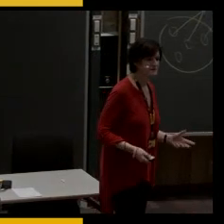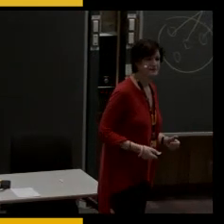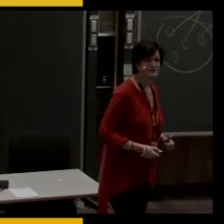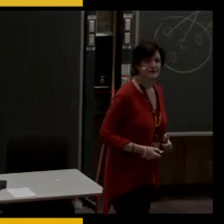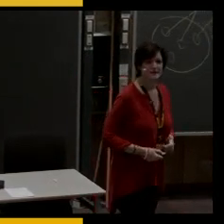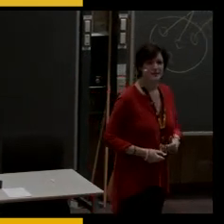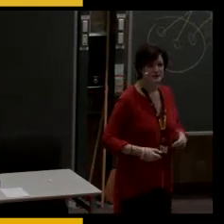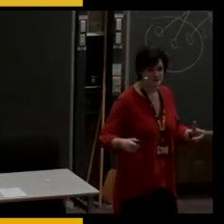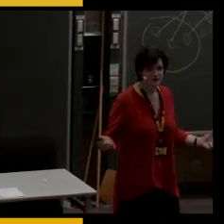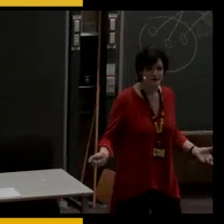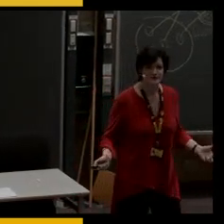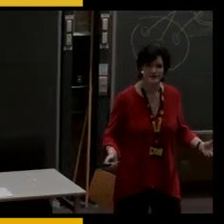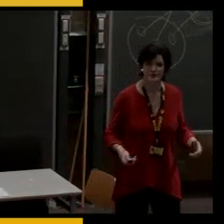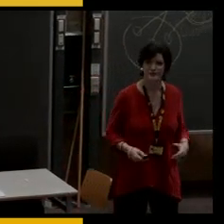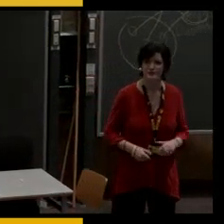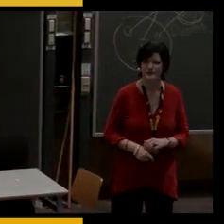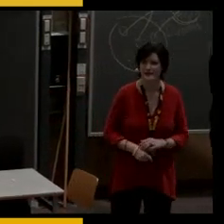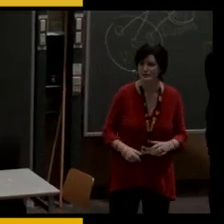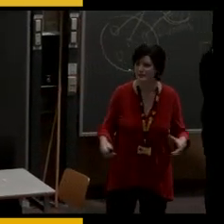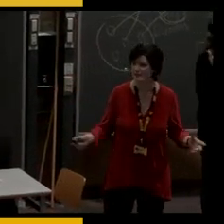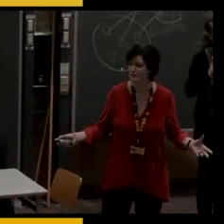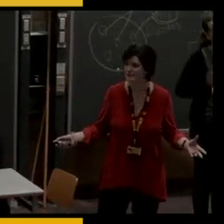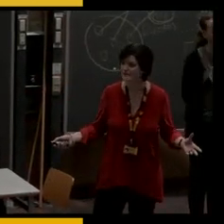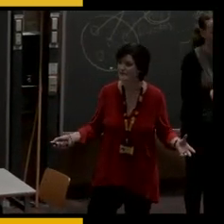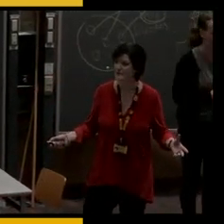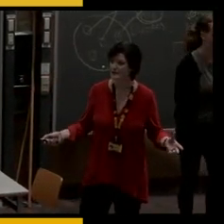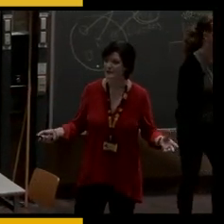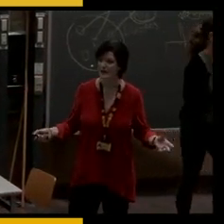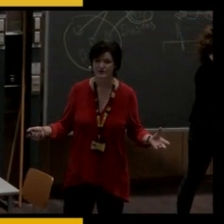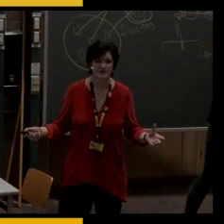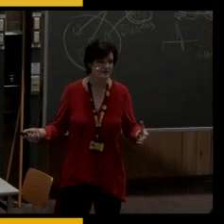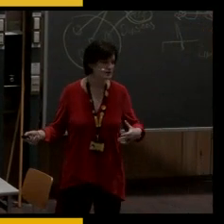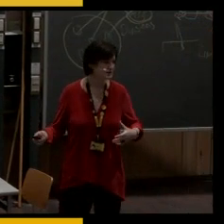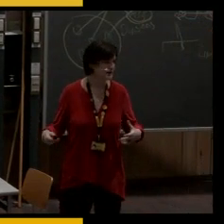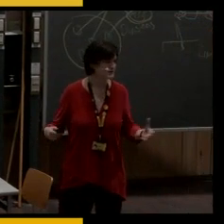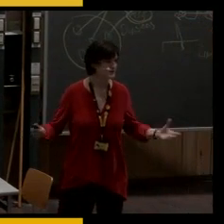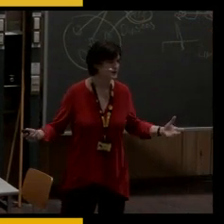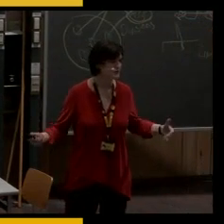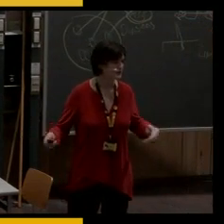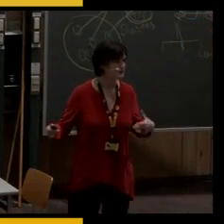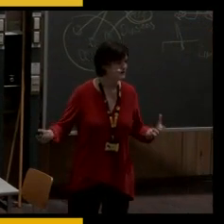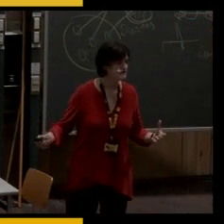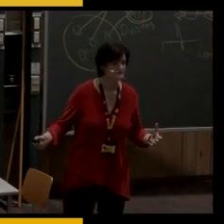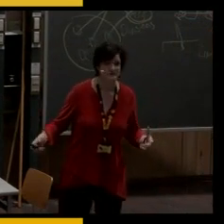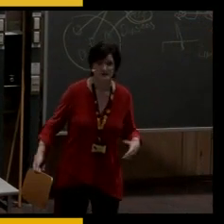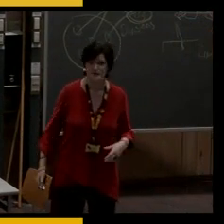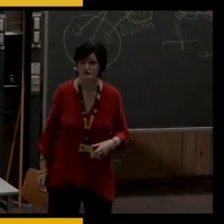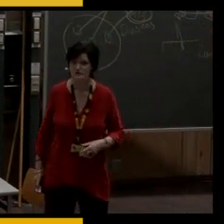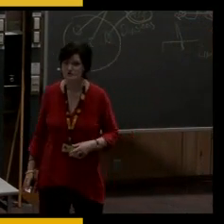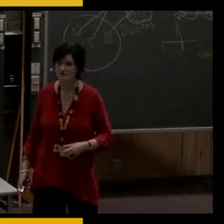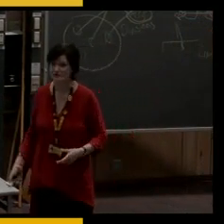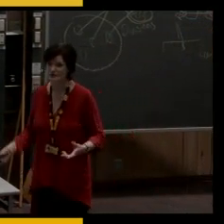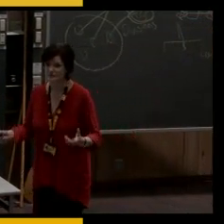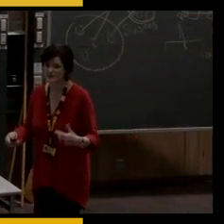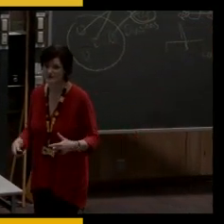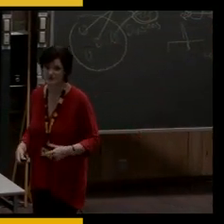experience. He reads books. And when you're at a down point in your business, you have to look outside of where you are to